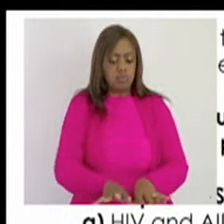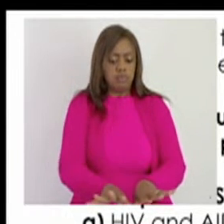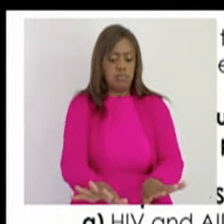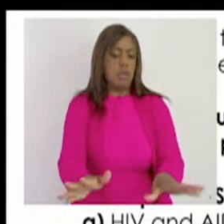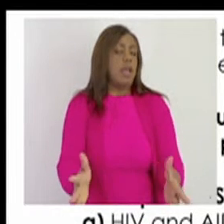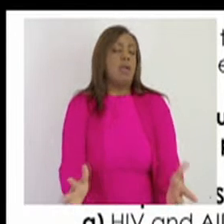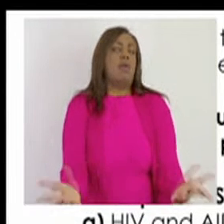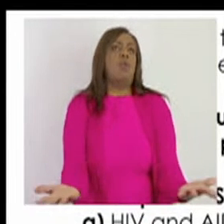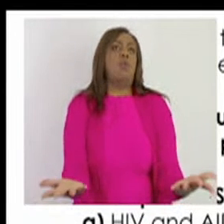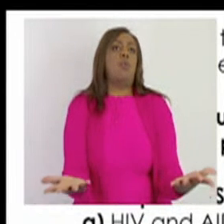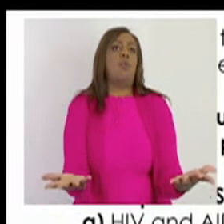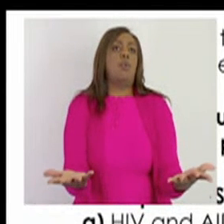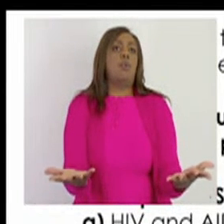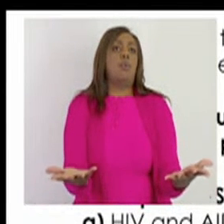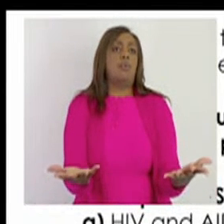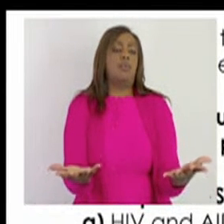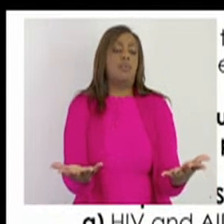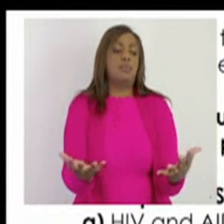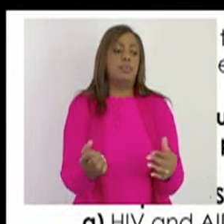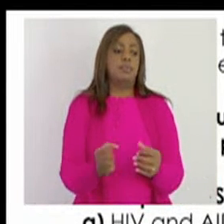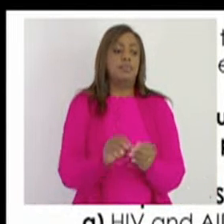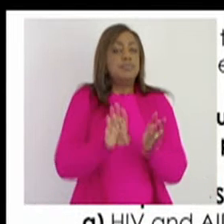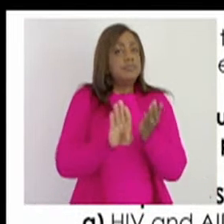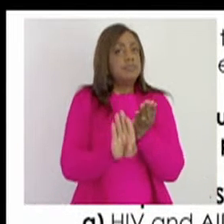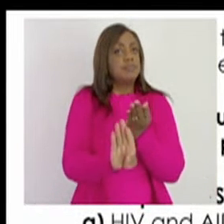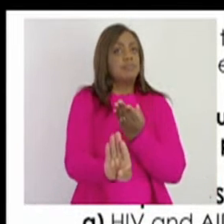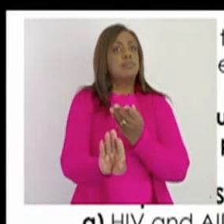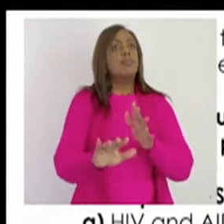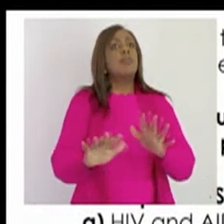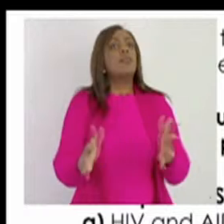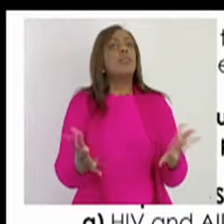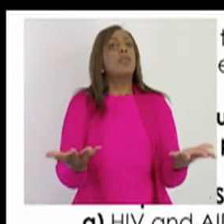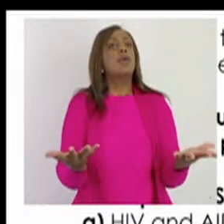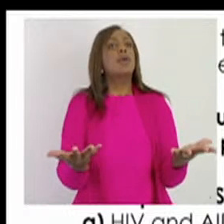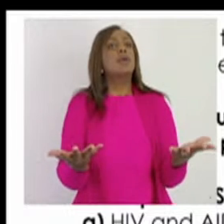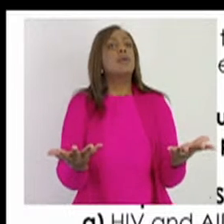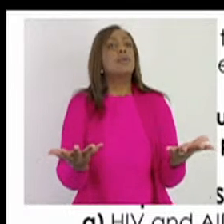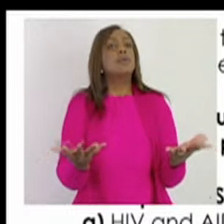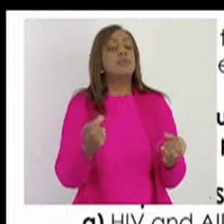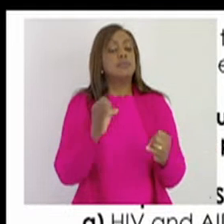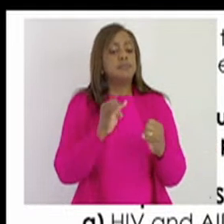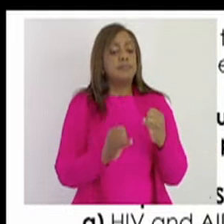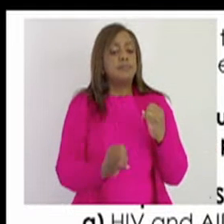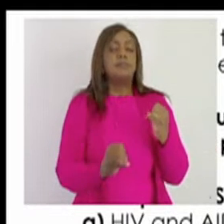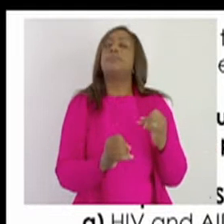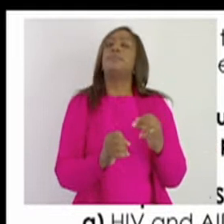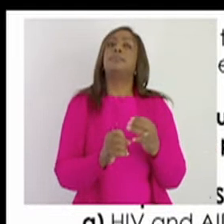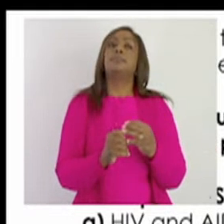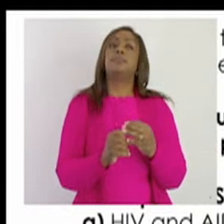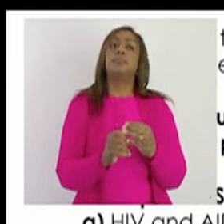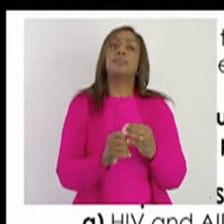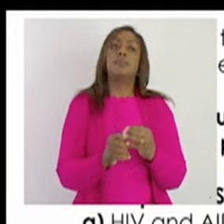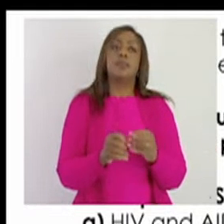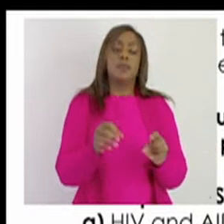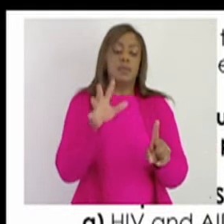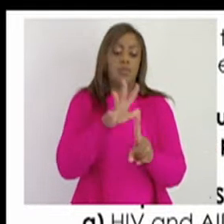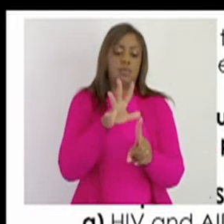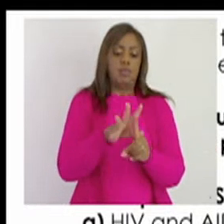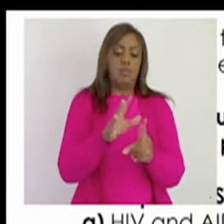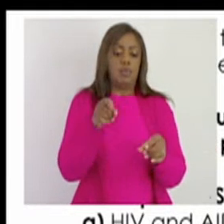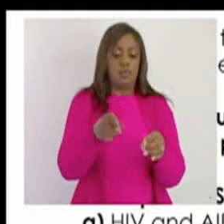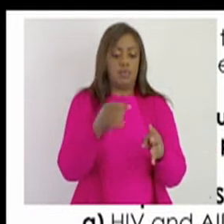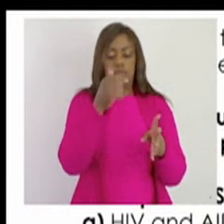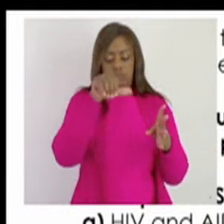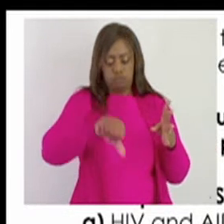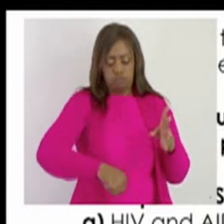then the second thing, we are going to look at how to prevent them from transmitting. And then the last thing, we are going to look at the consequence. But